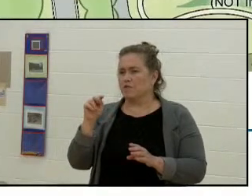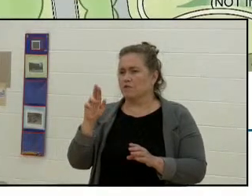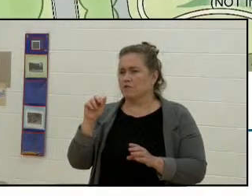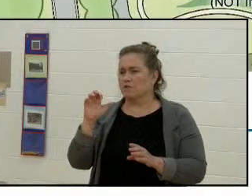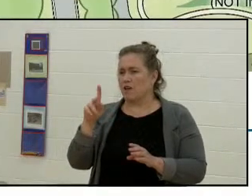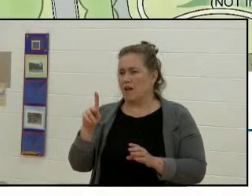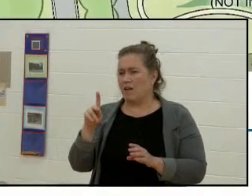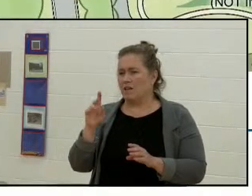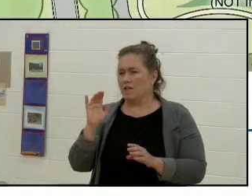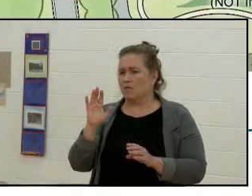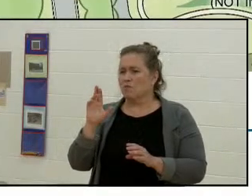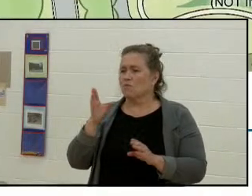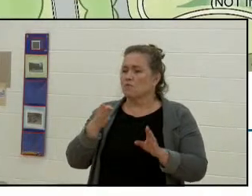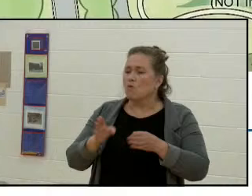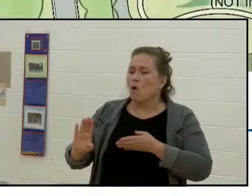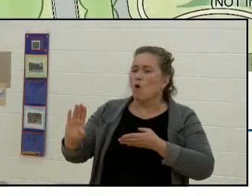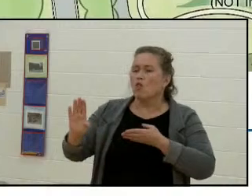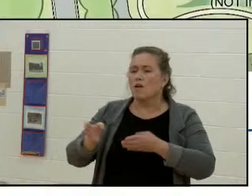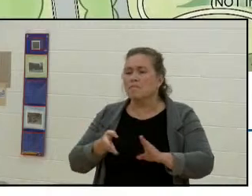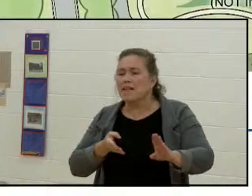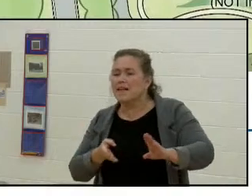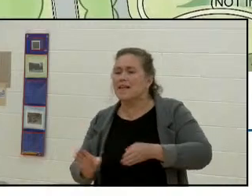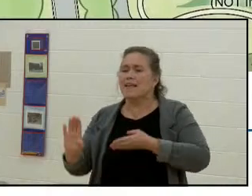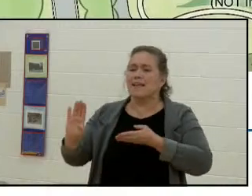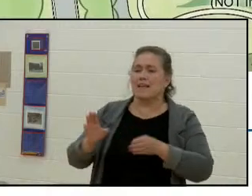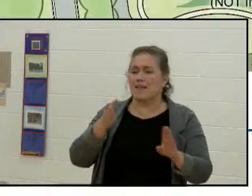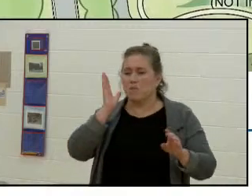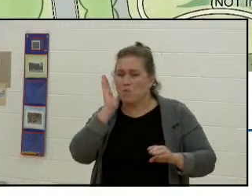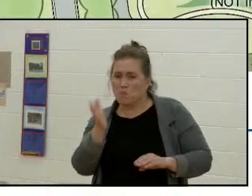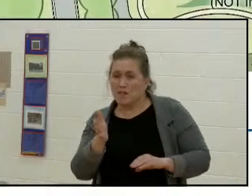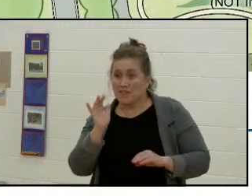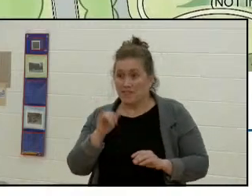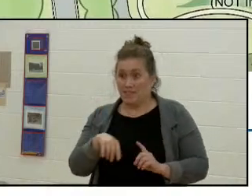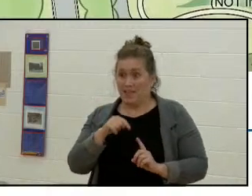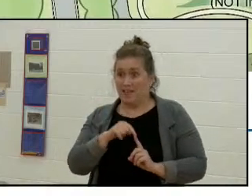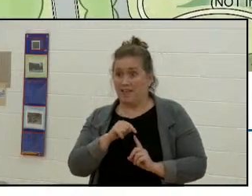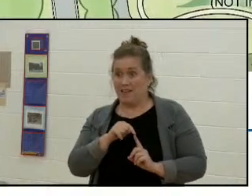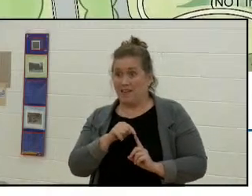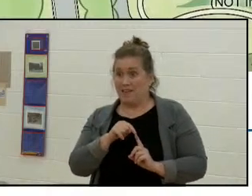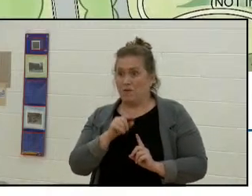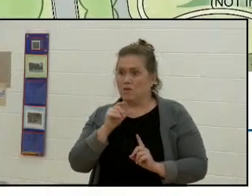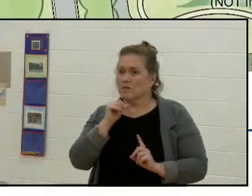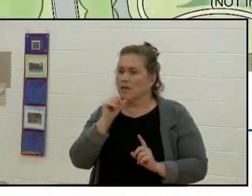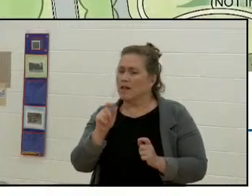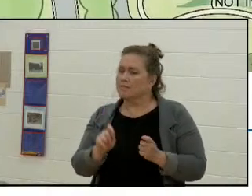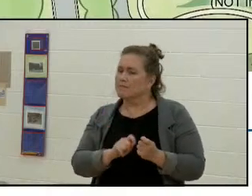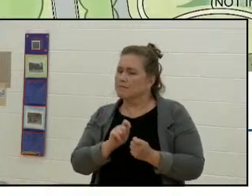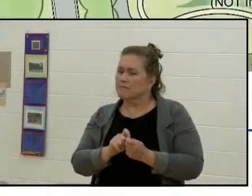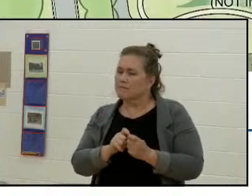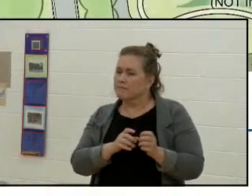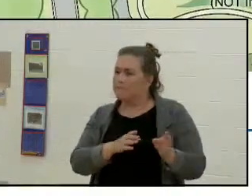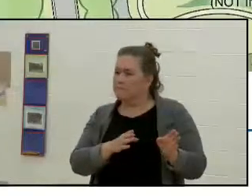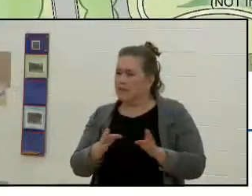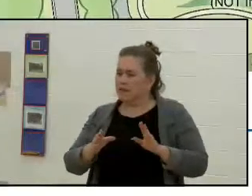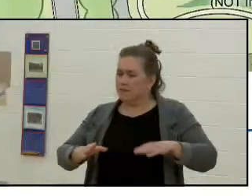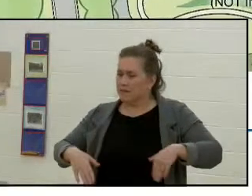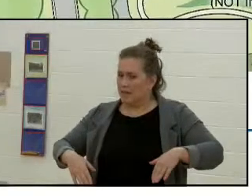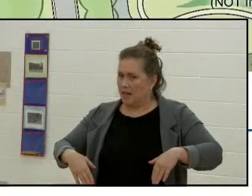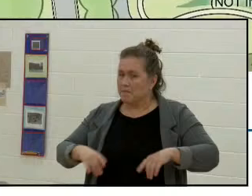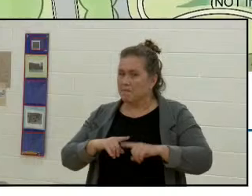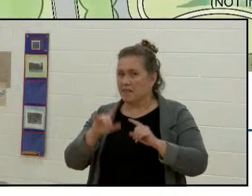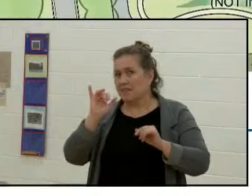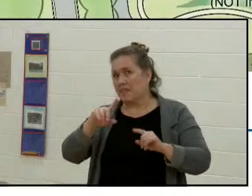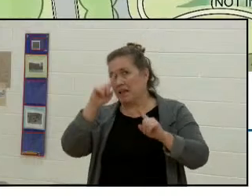specific information on the specific design of those, but we have been working with the city and with some experts